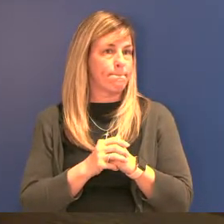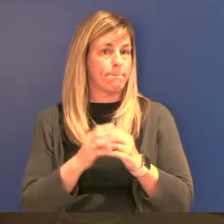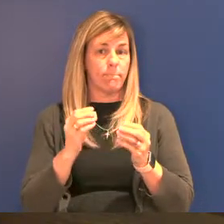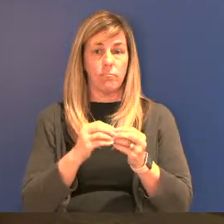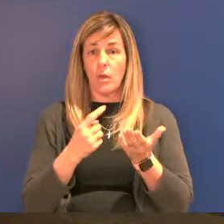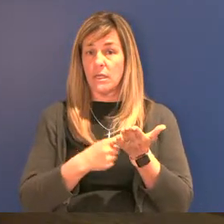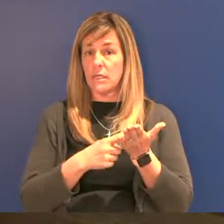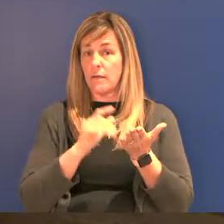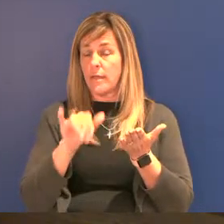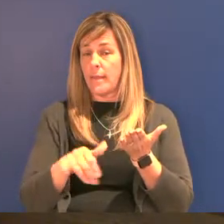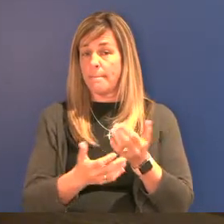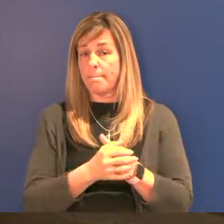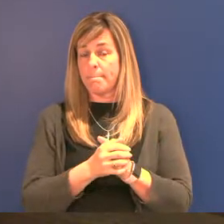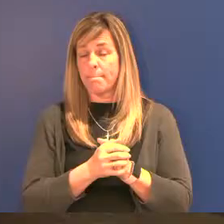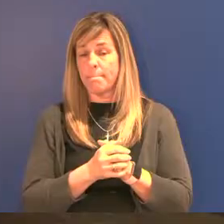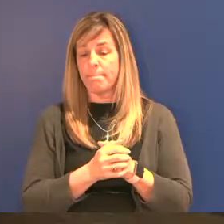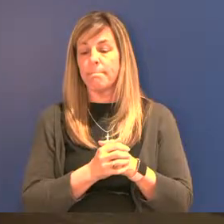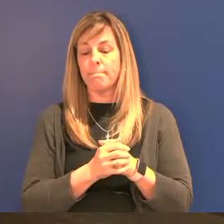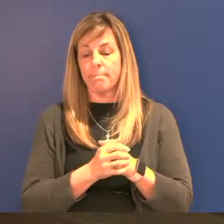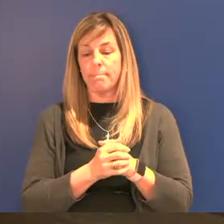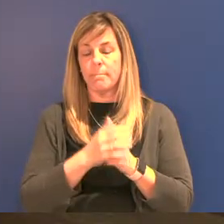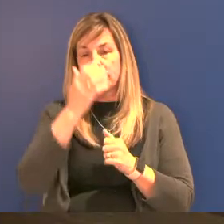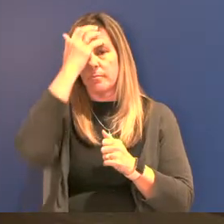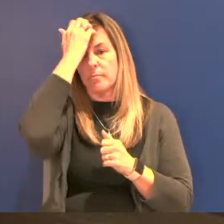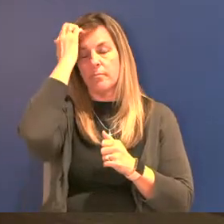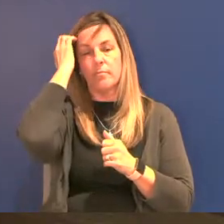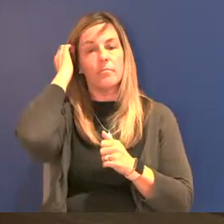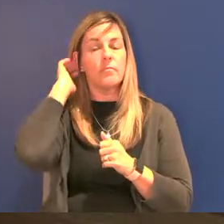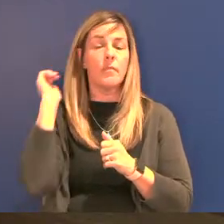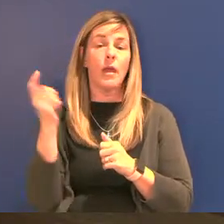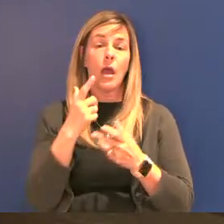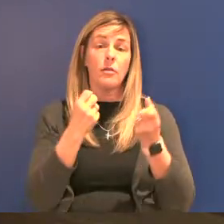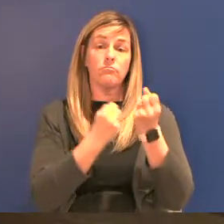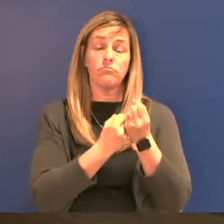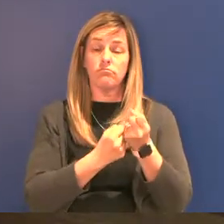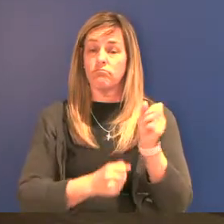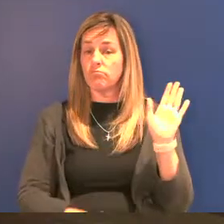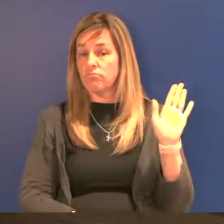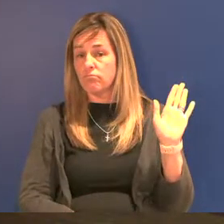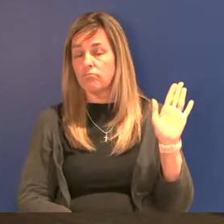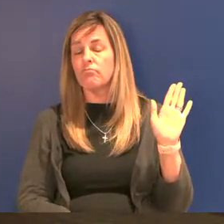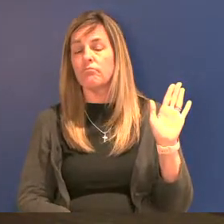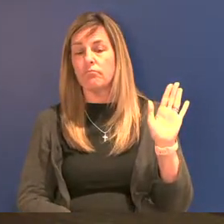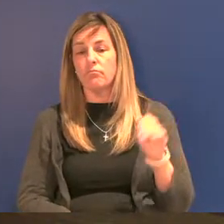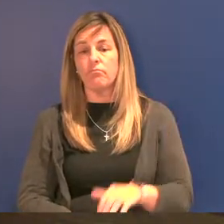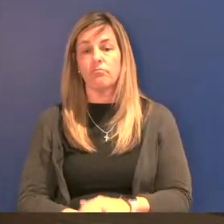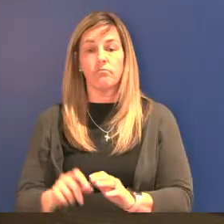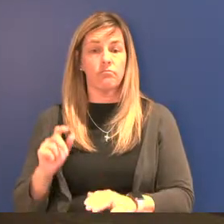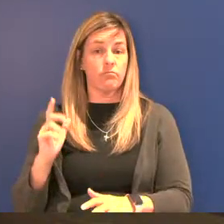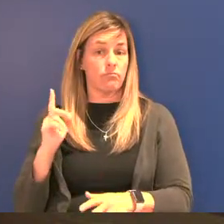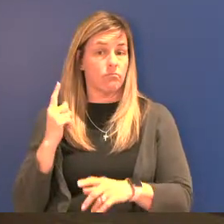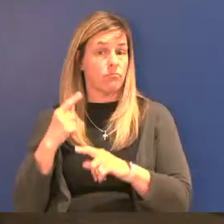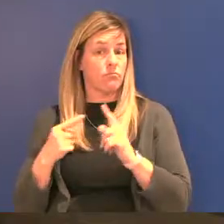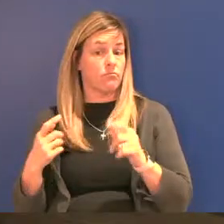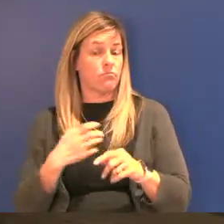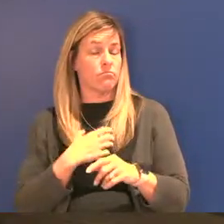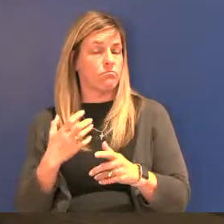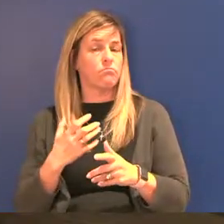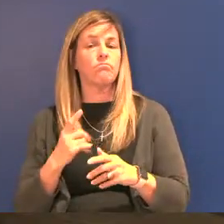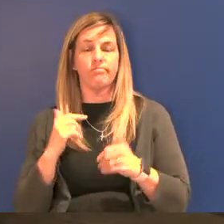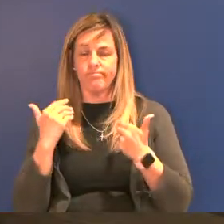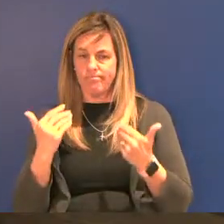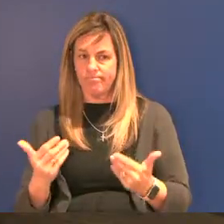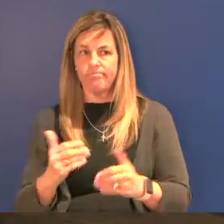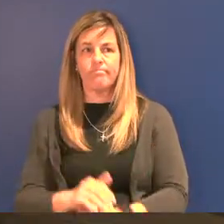on this item? All right, we'll go ahead and vote on that. All those in favor say aye. Aye. Any opposed? All right, motion carries.